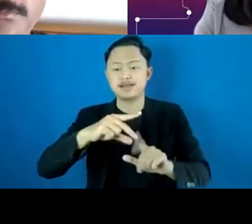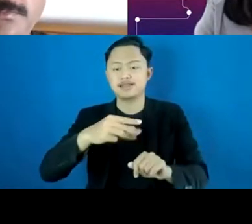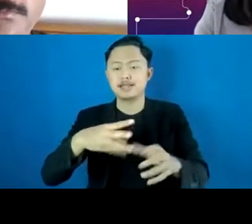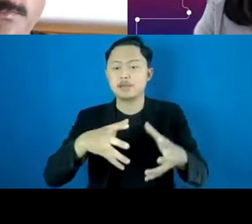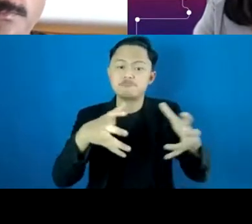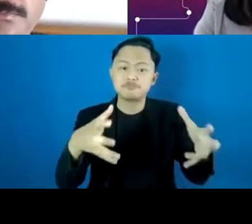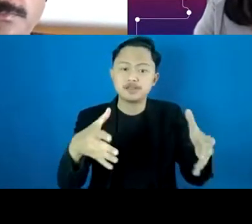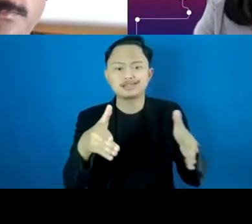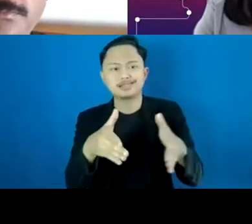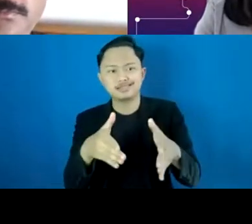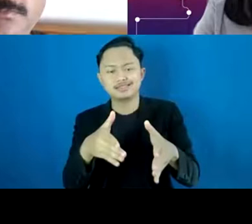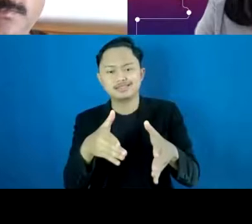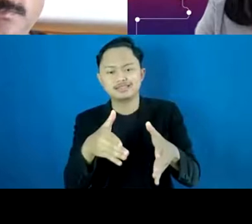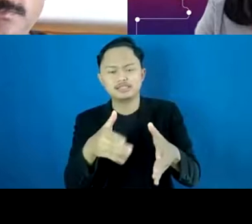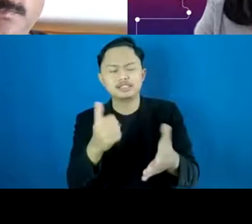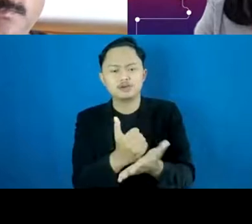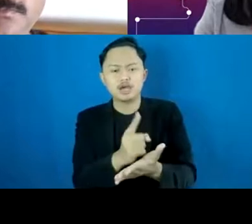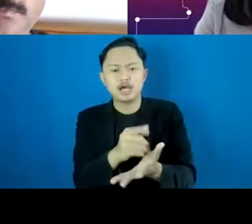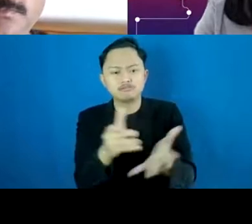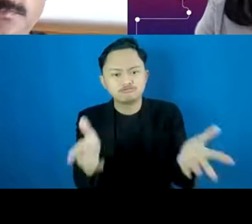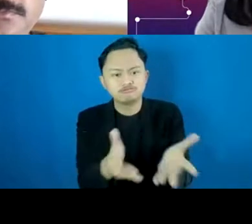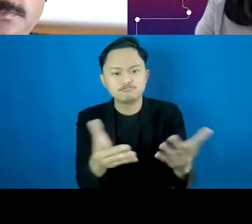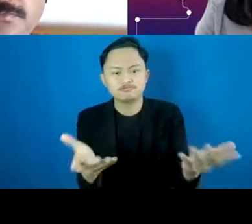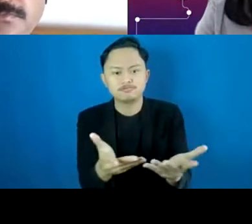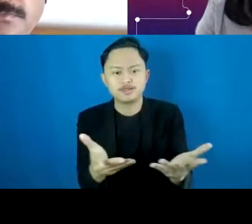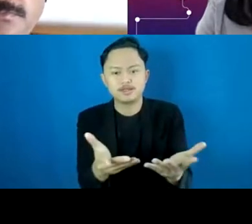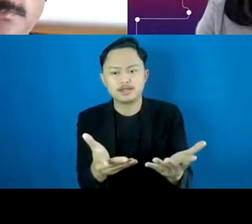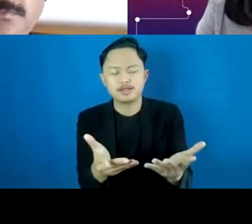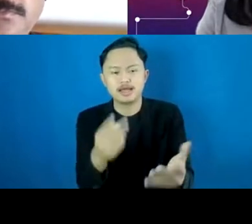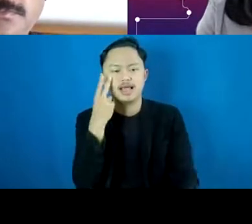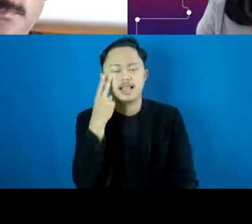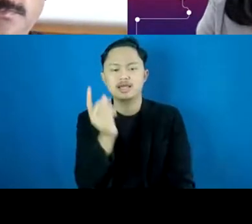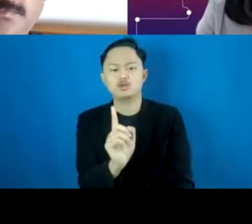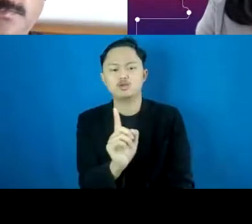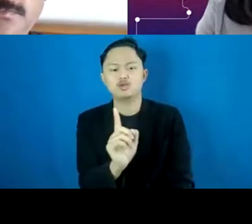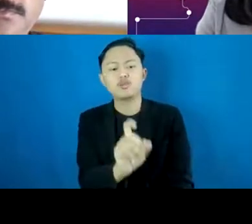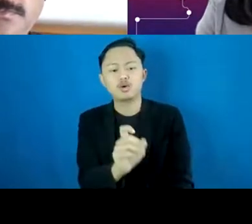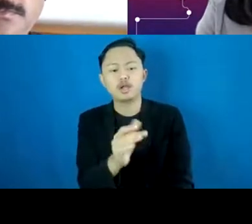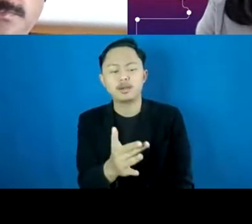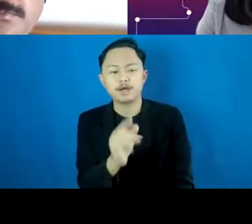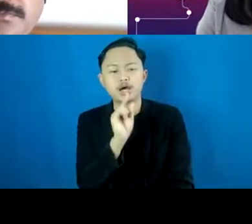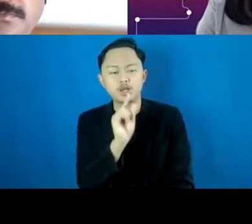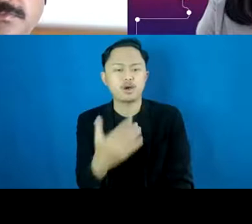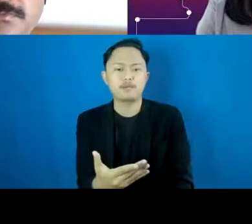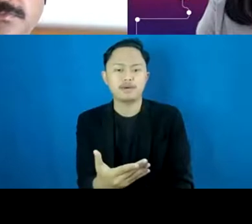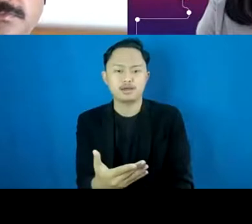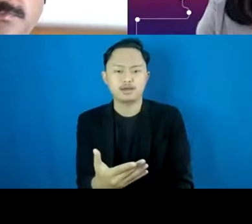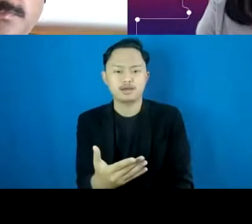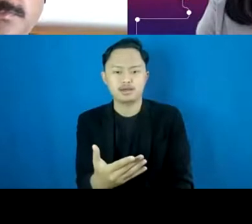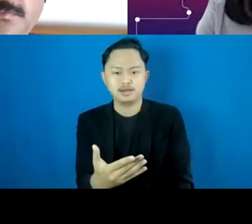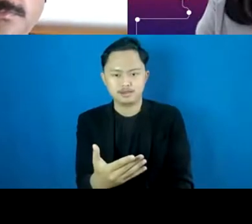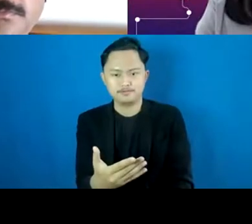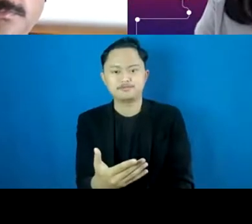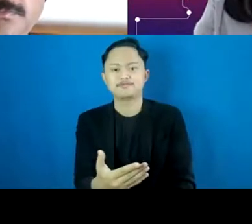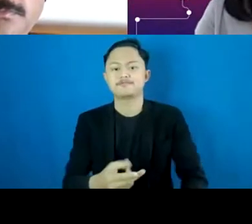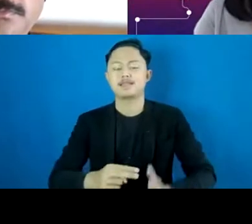be driven by what exactly is the requirement for those routes. Of course, it doesn't